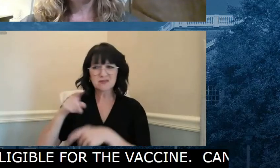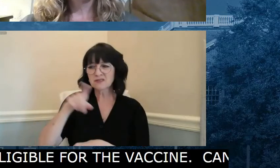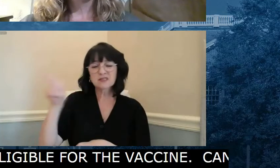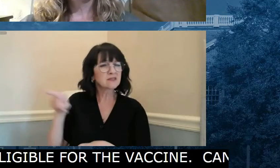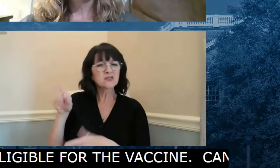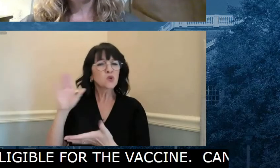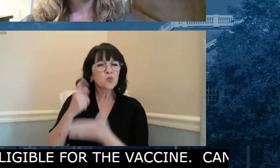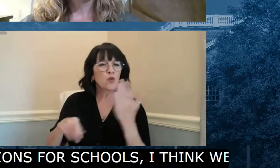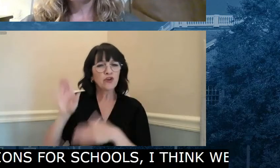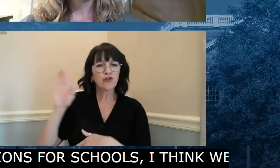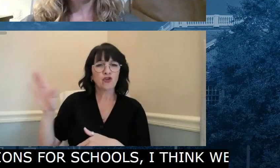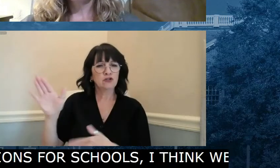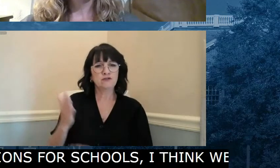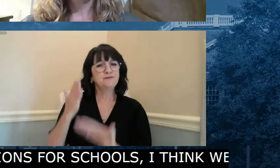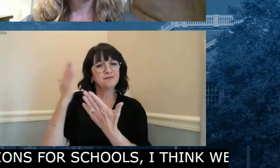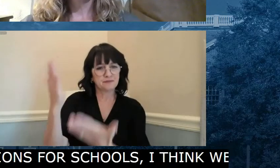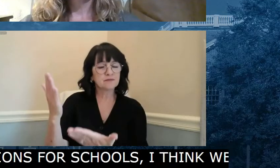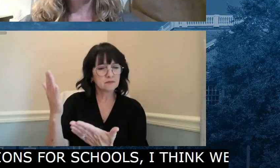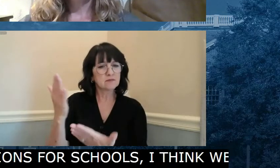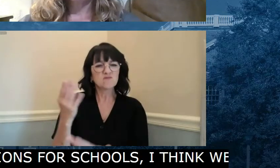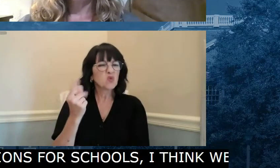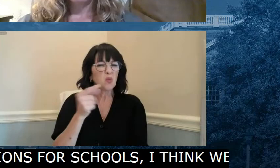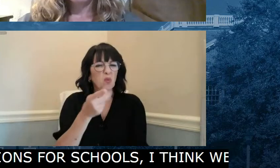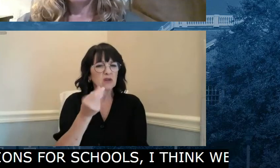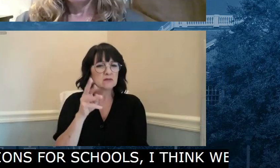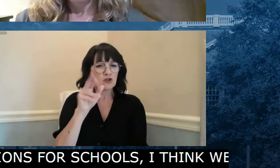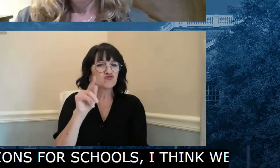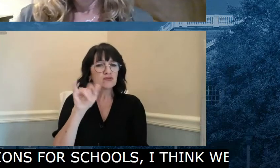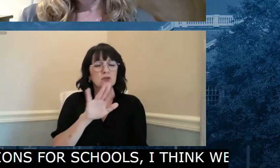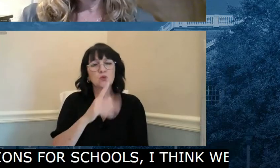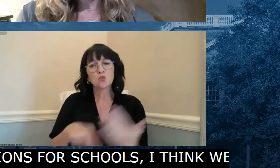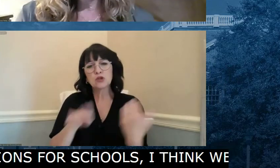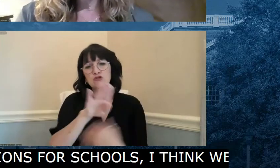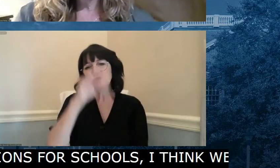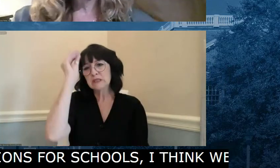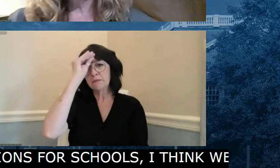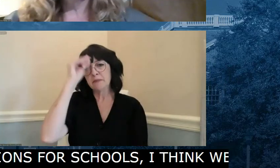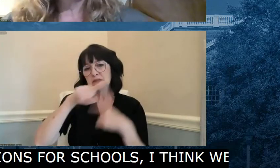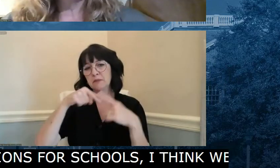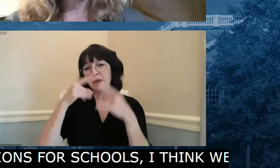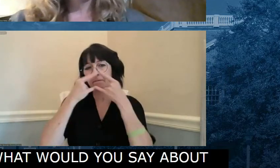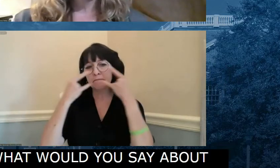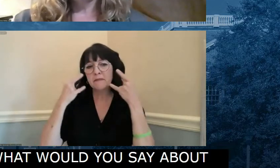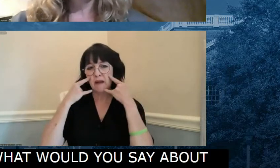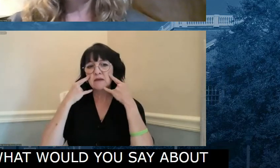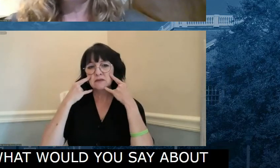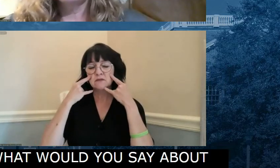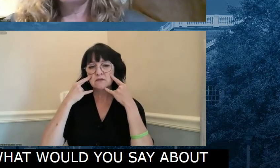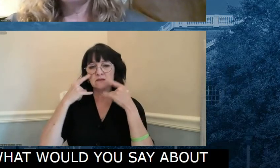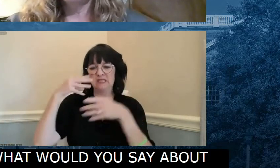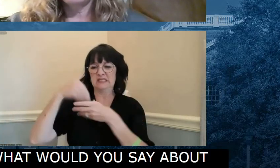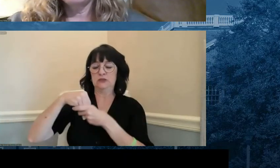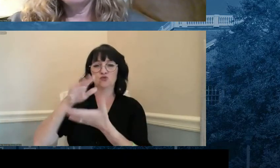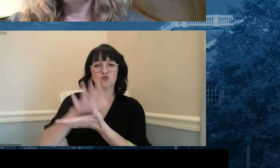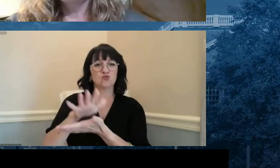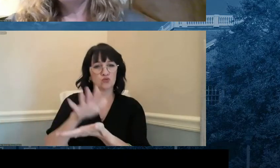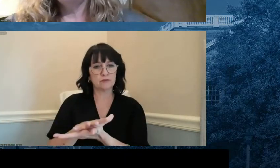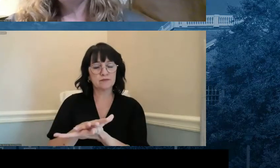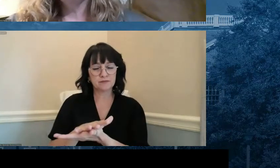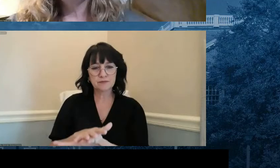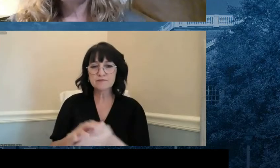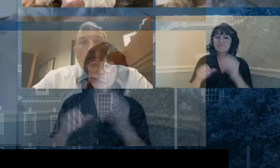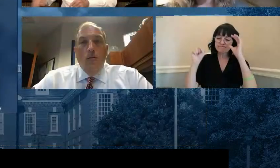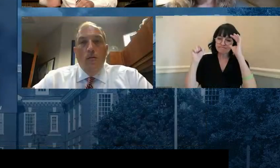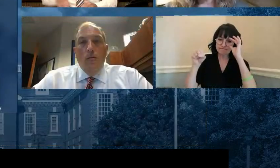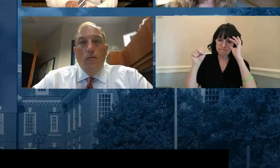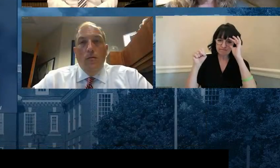Dr. Rattay, what would you say about masks in schools? Yeah, I think in CDC, along with their